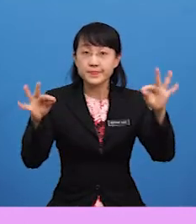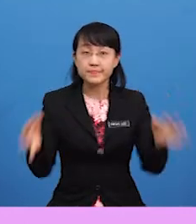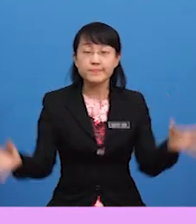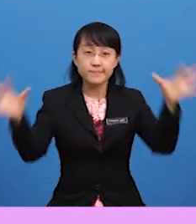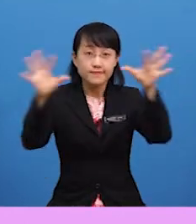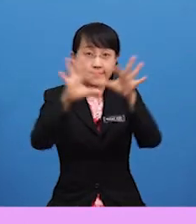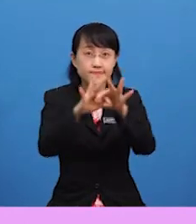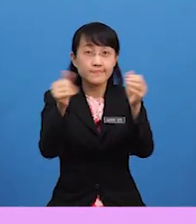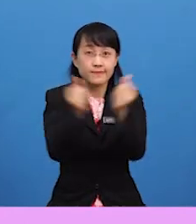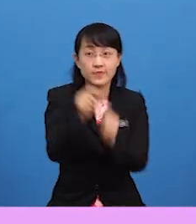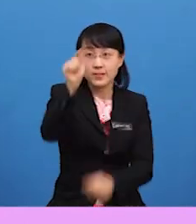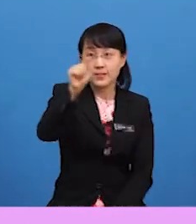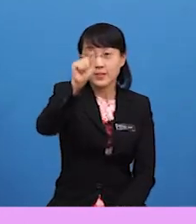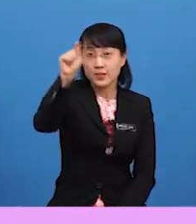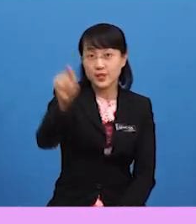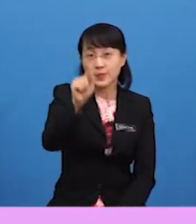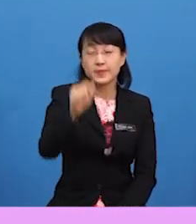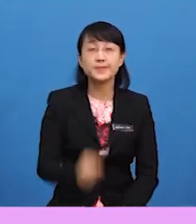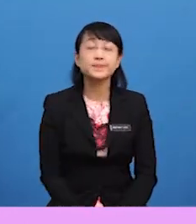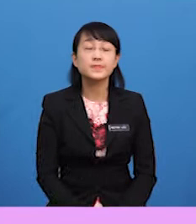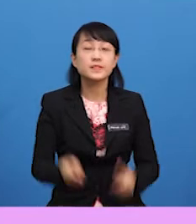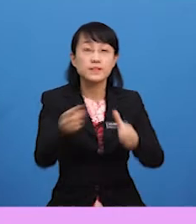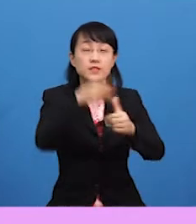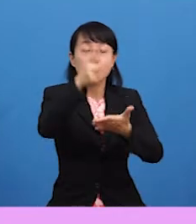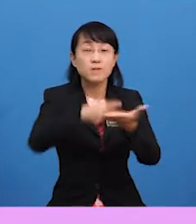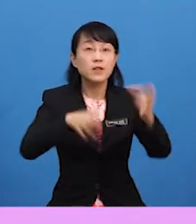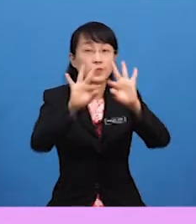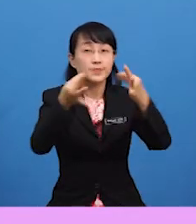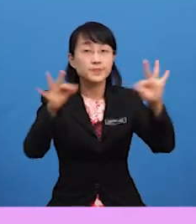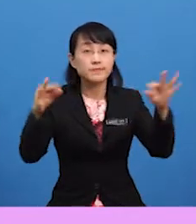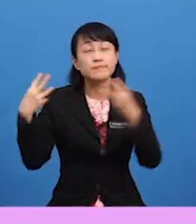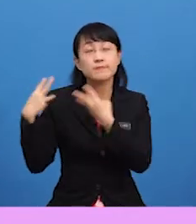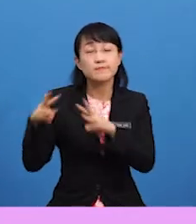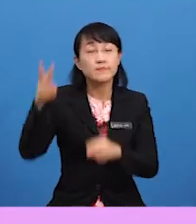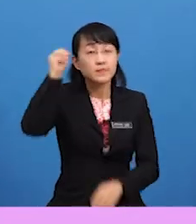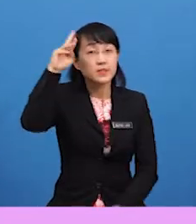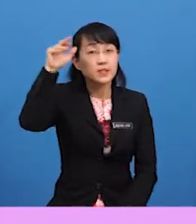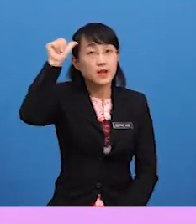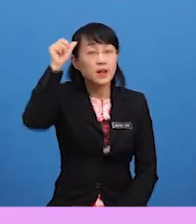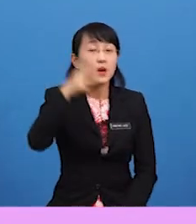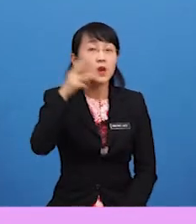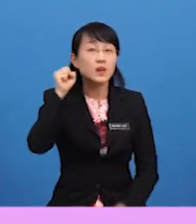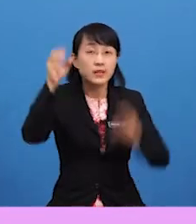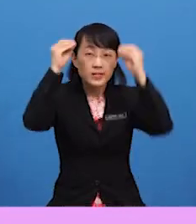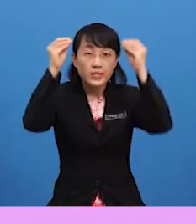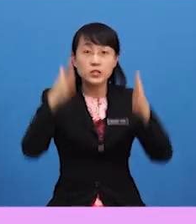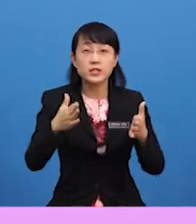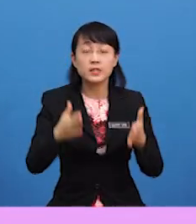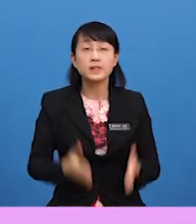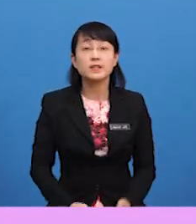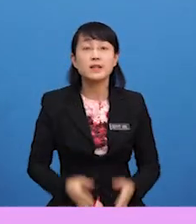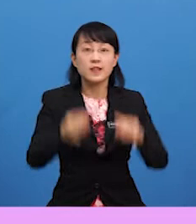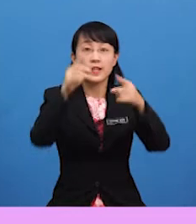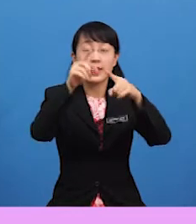joined with a comma. The first part of the sentence, while Mr. Alex is teaching, is called an